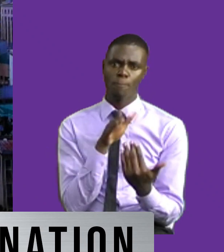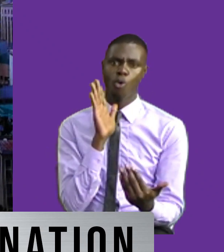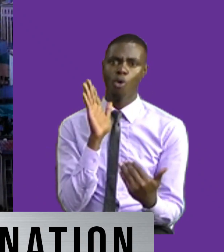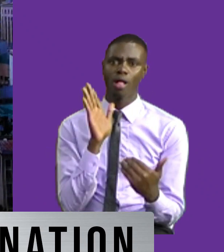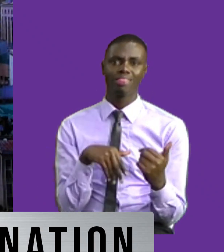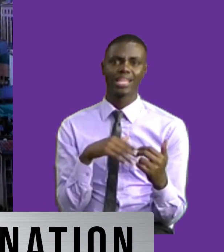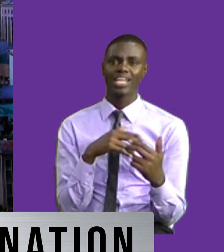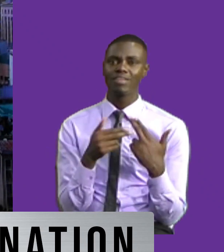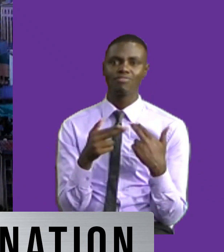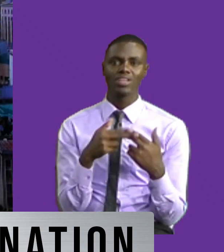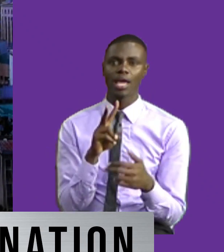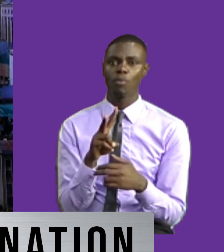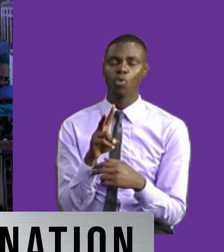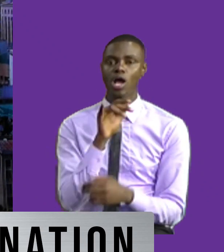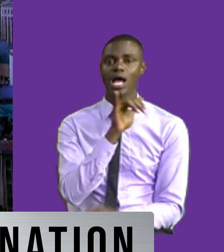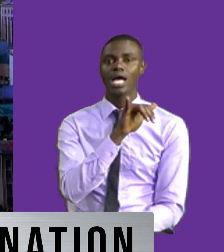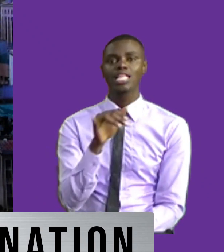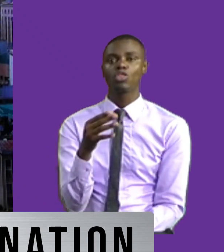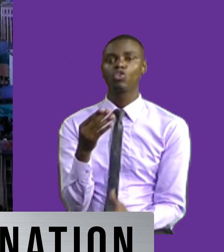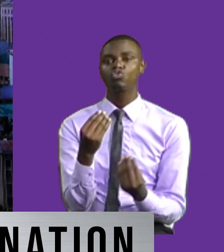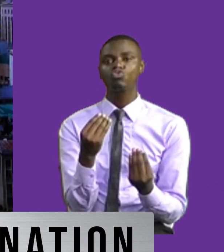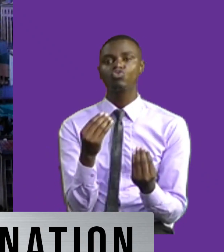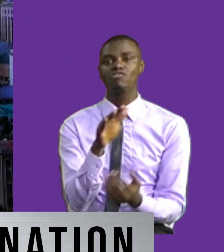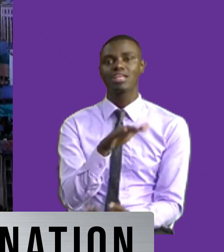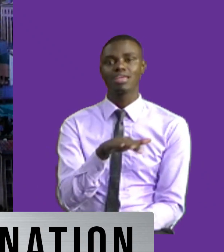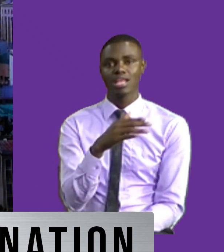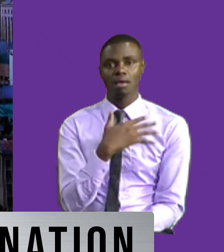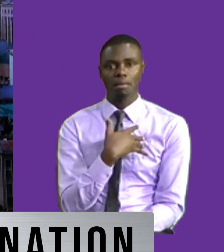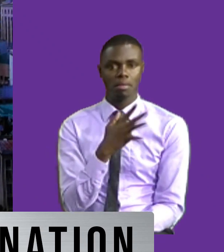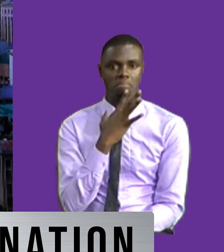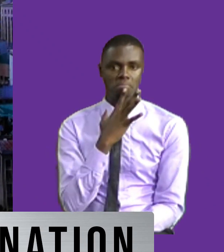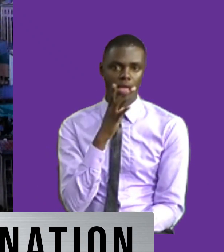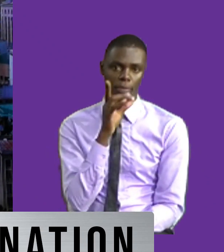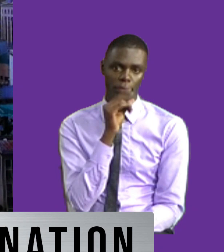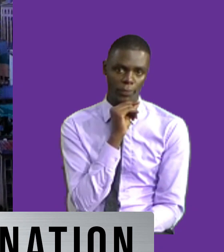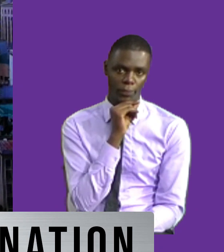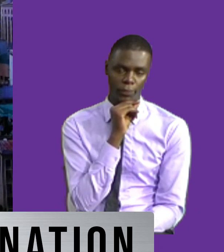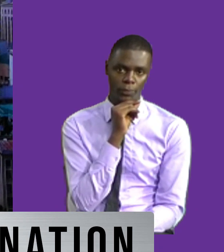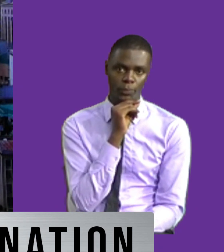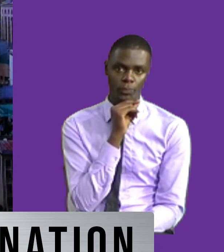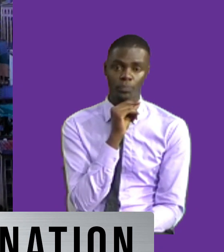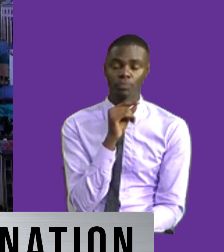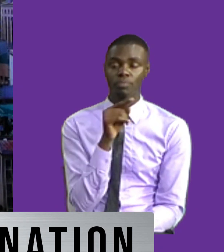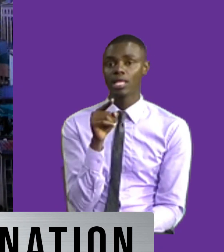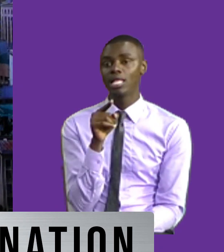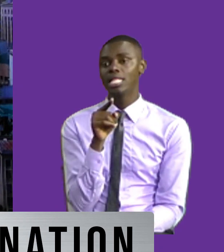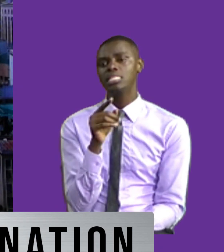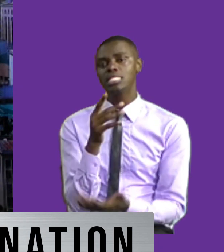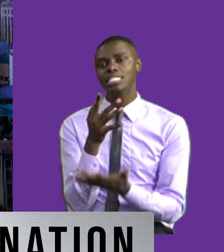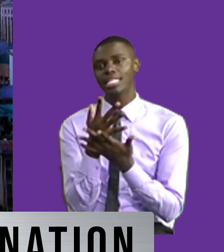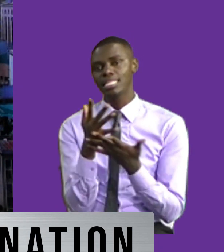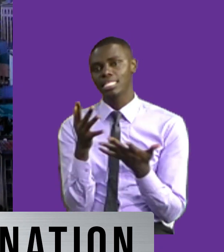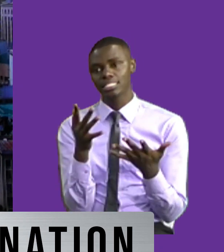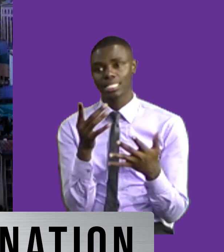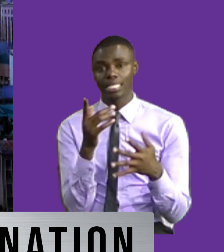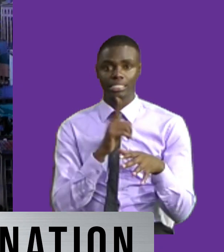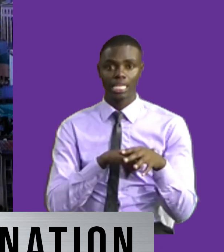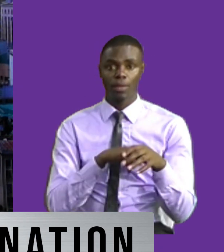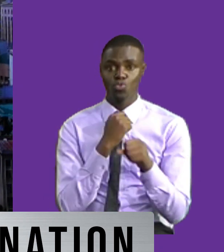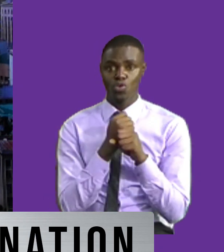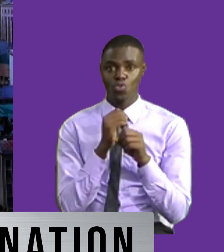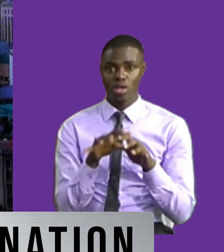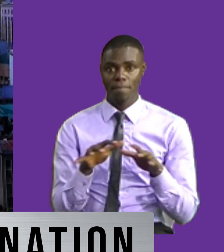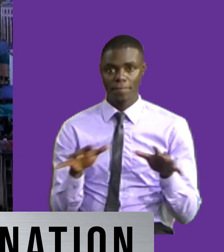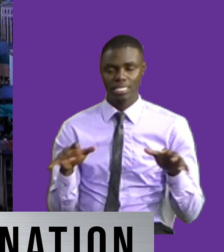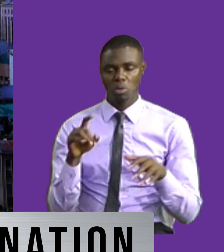double of the farmer in those soft areas I've talked about. Mm-hmm. Now, these are things that when you are doing